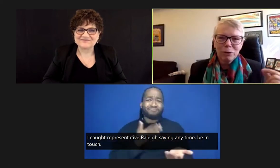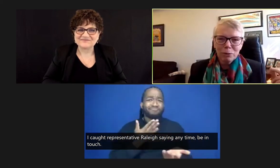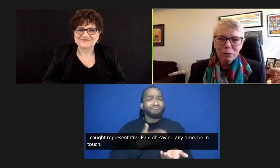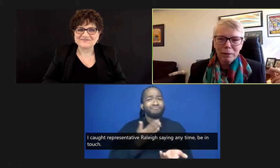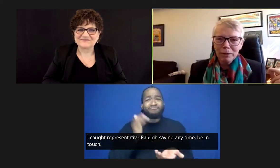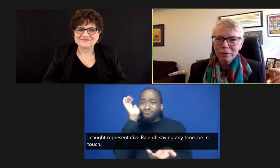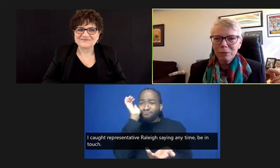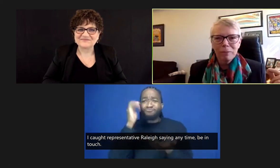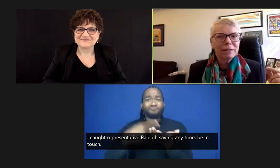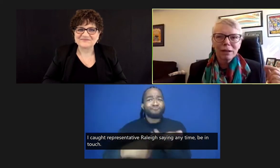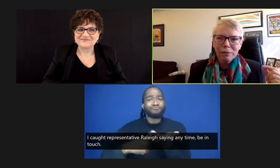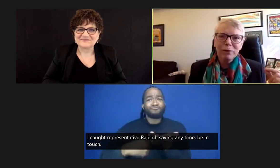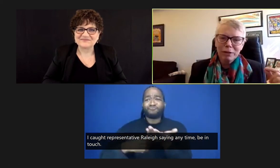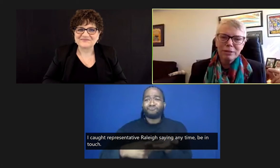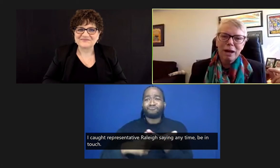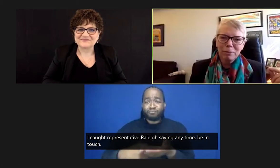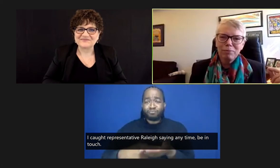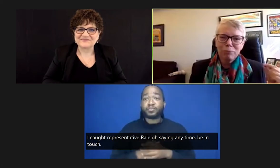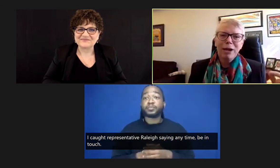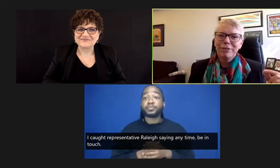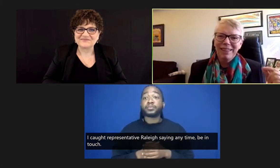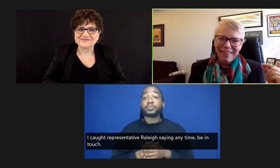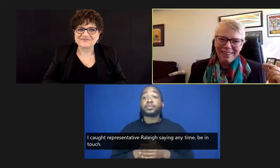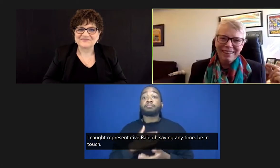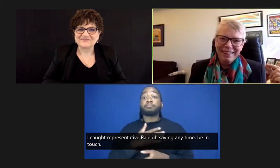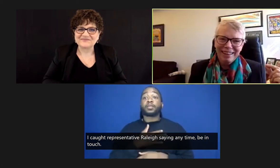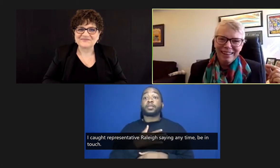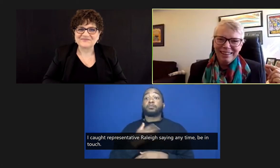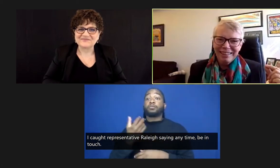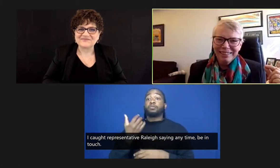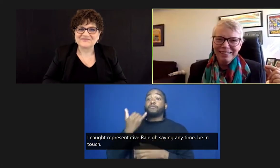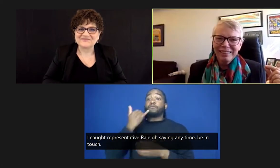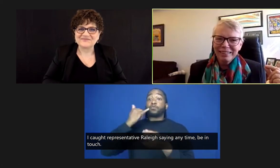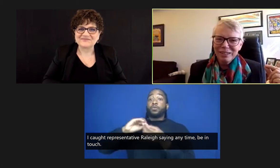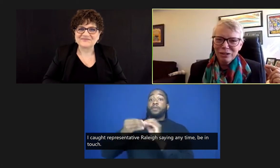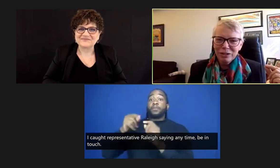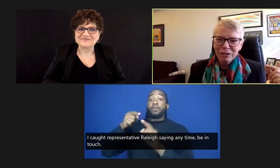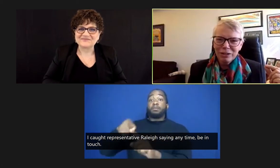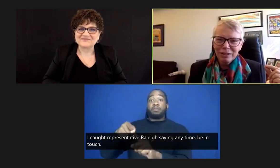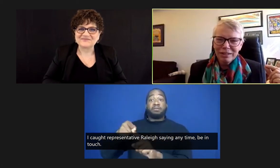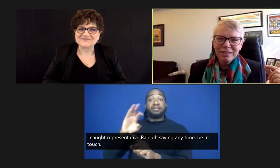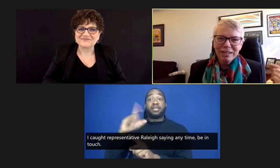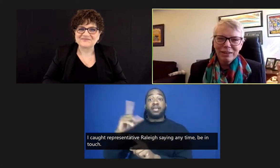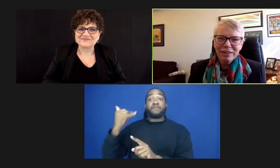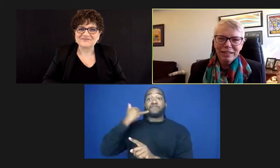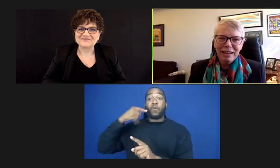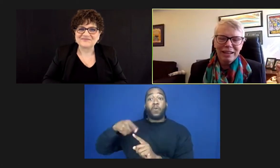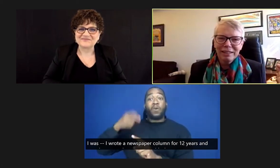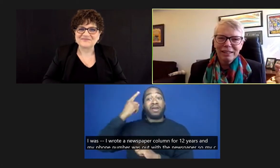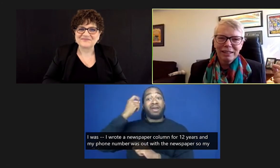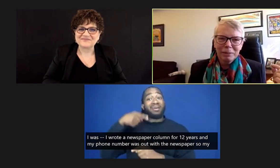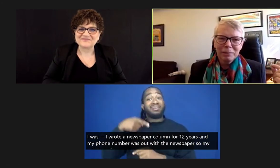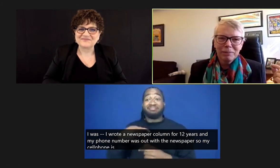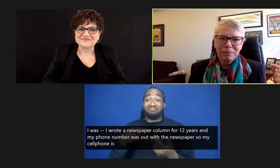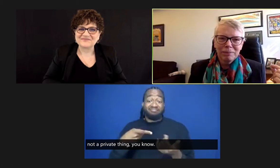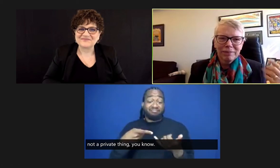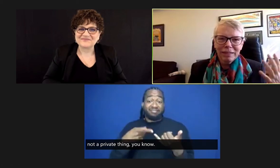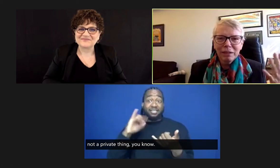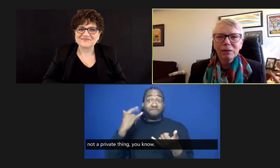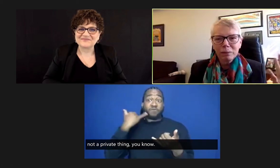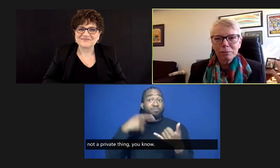with the newspaper. So my cell phone is not a private thing. You know, share it, and